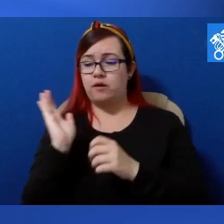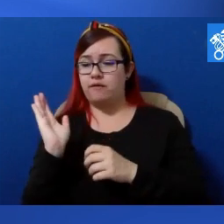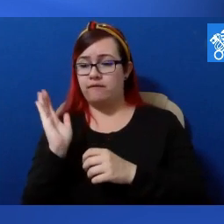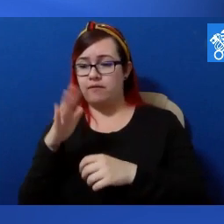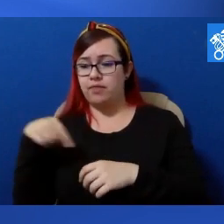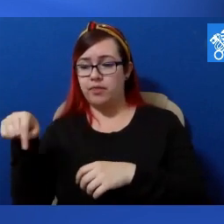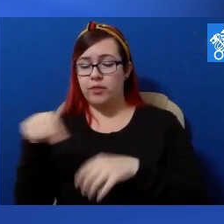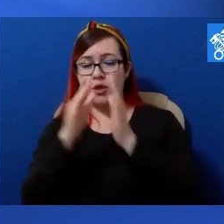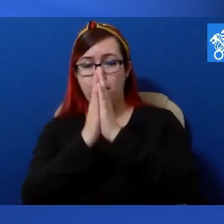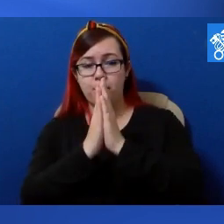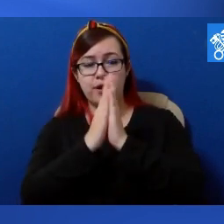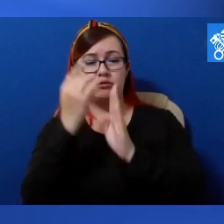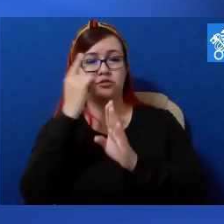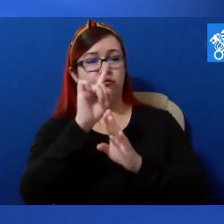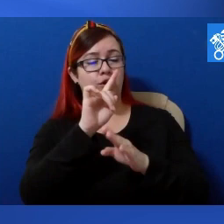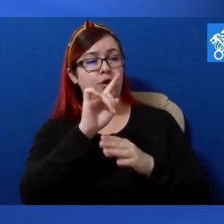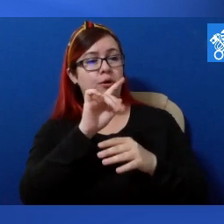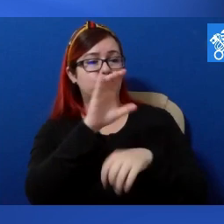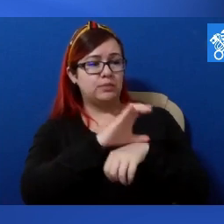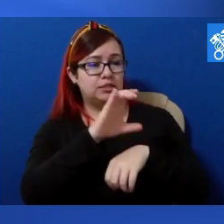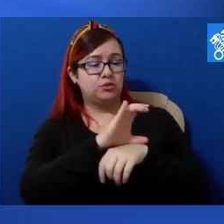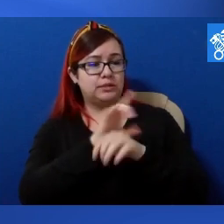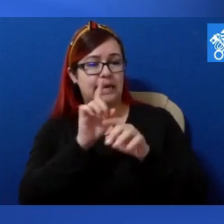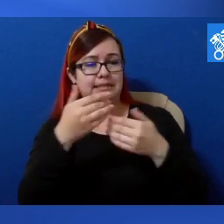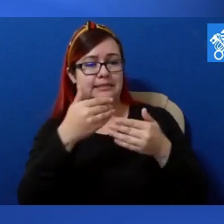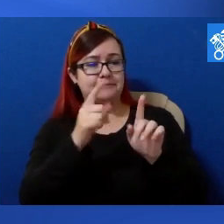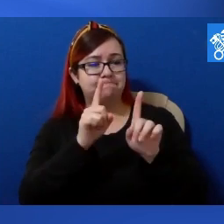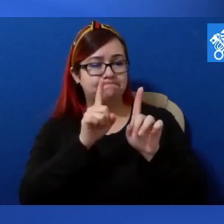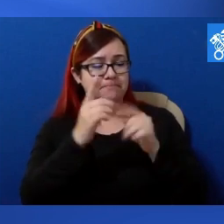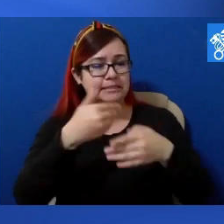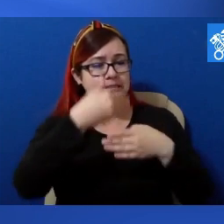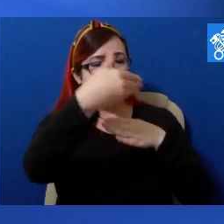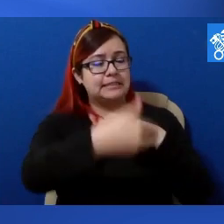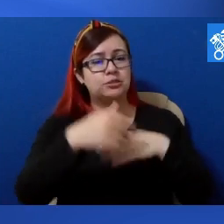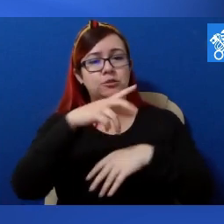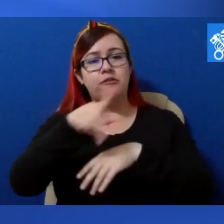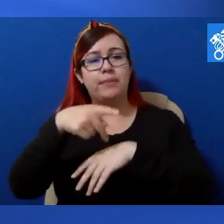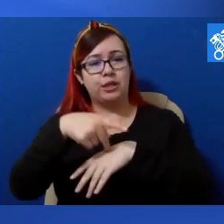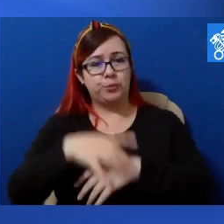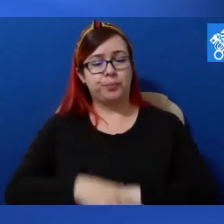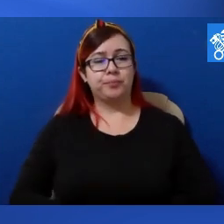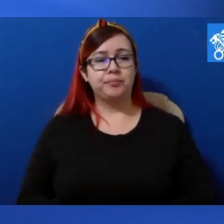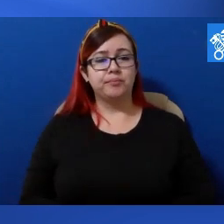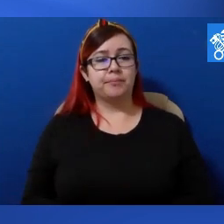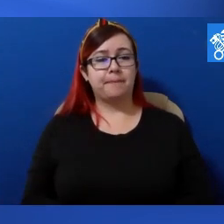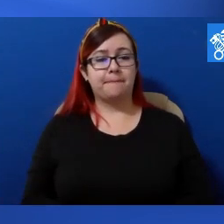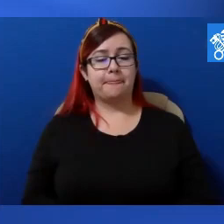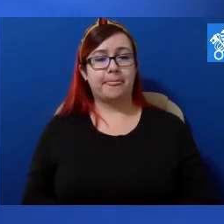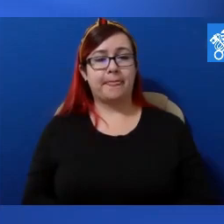esteem, and to assure you of their prayers for your ministry as the successor of Peter.